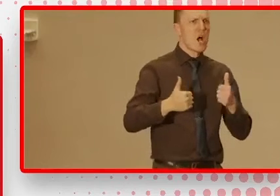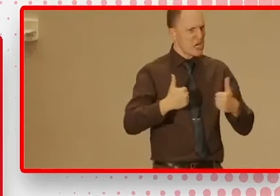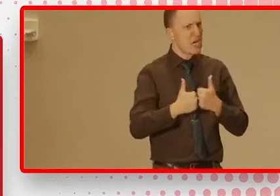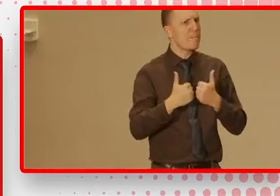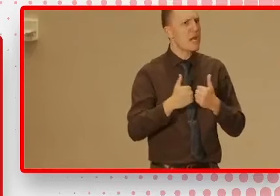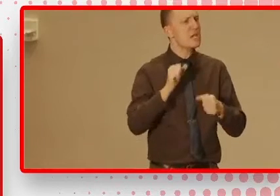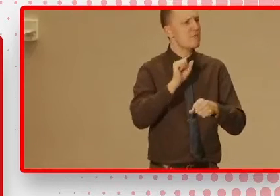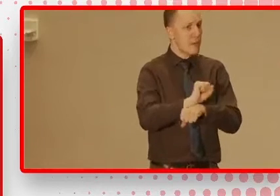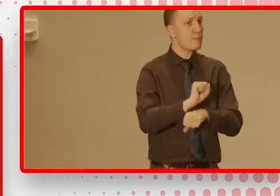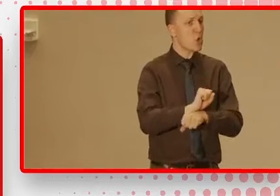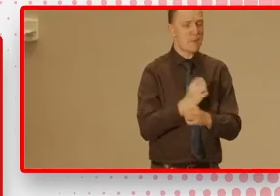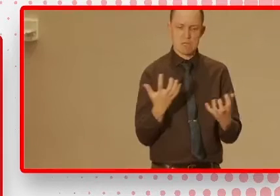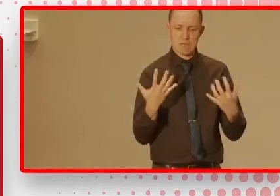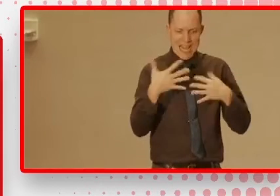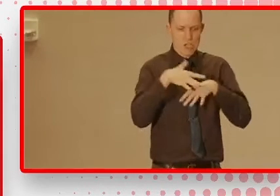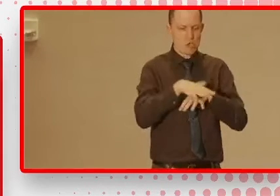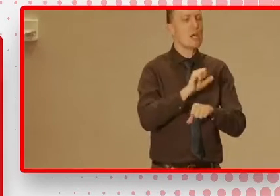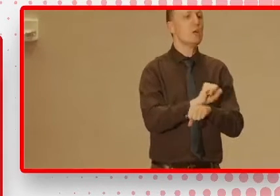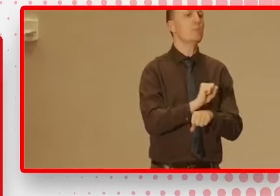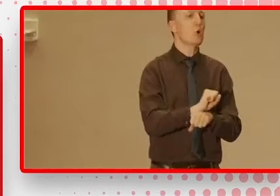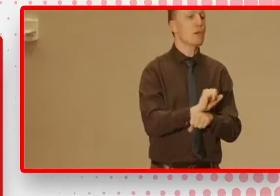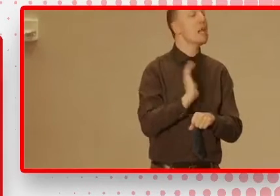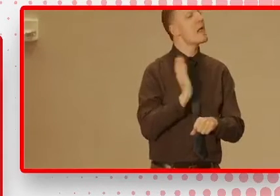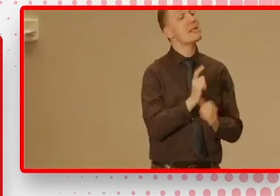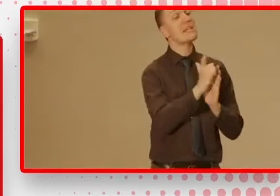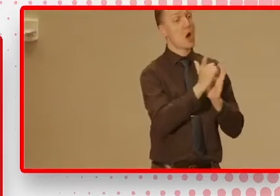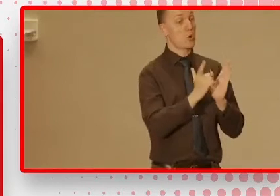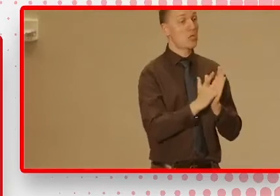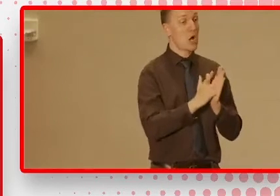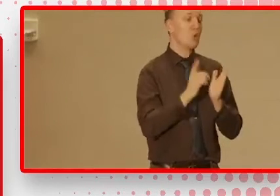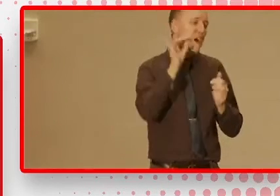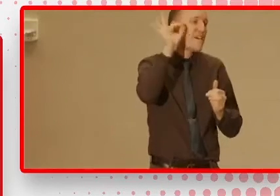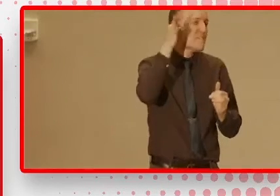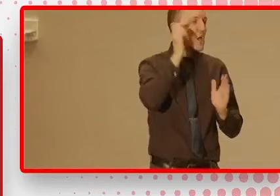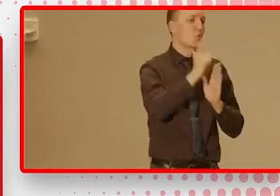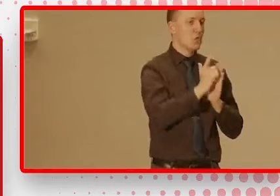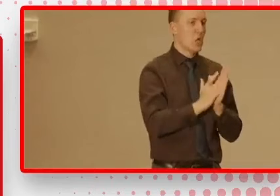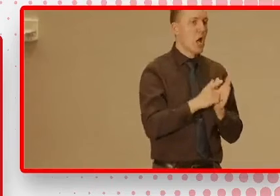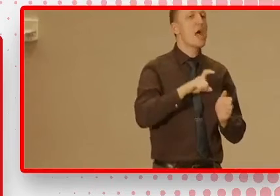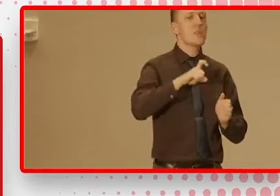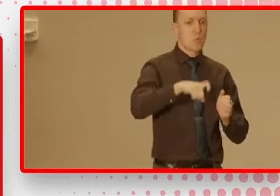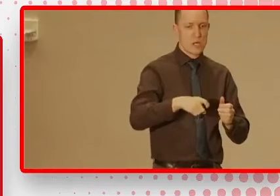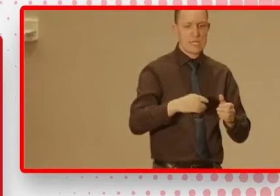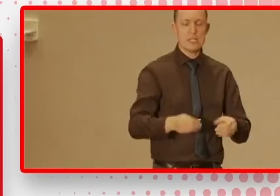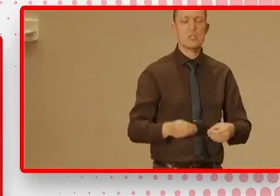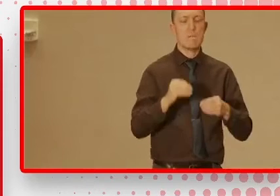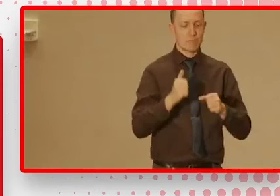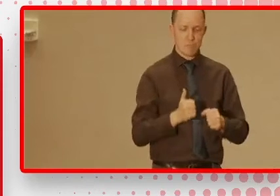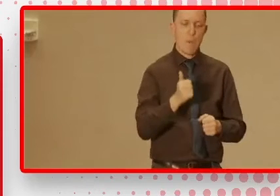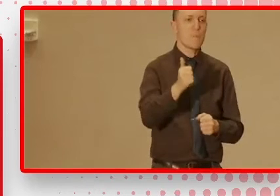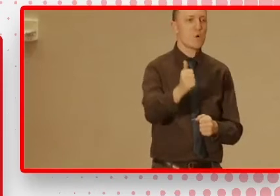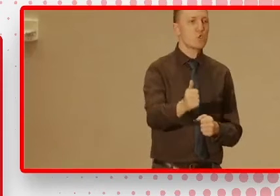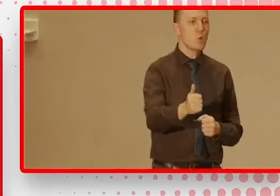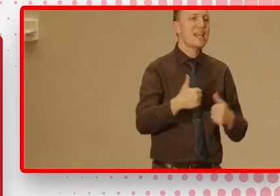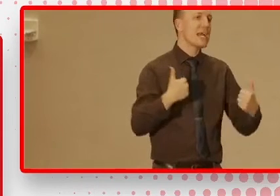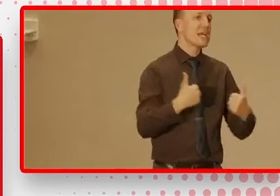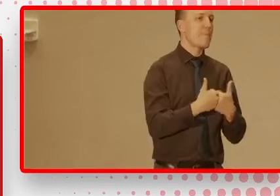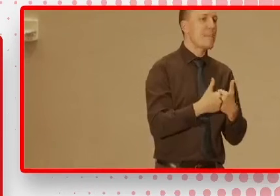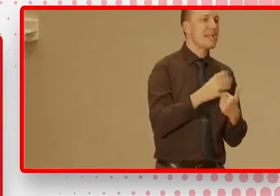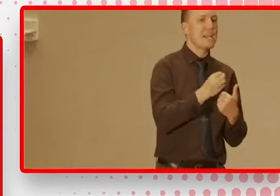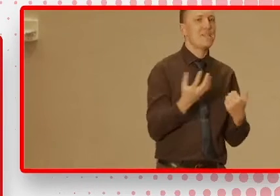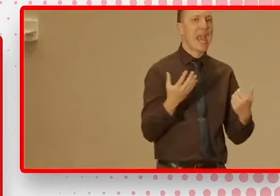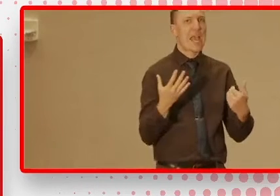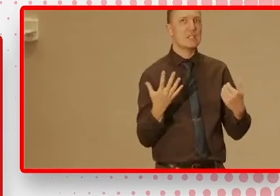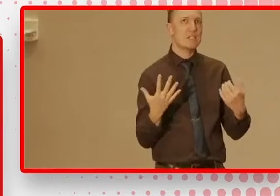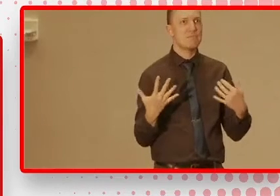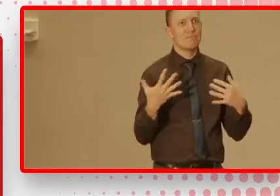That is our law, federal law, that we have to place individuals in competitive and integrated employment. So what does that mean